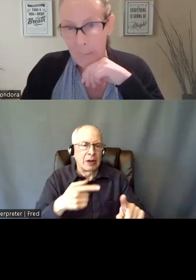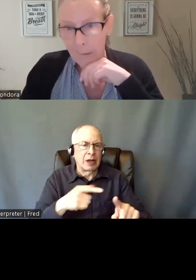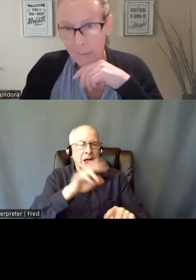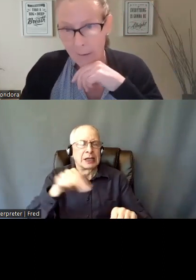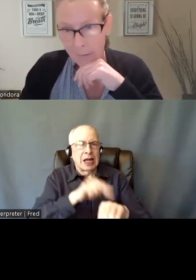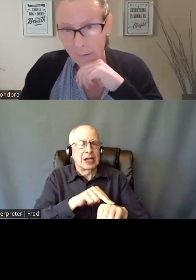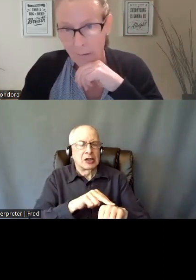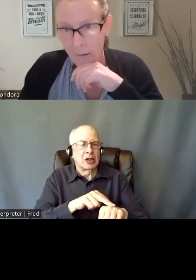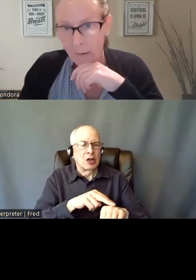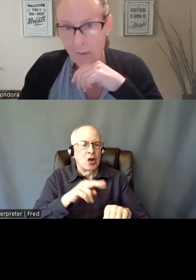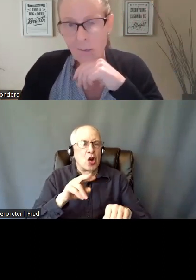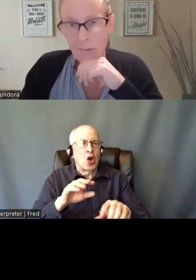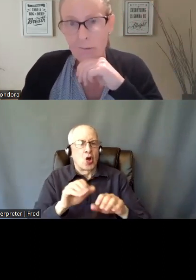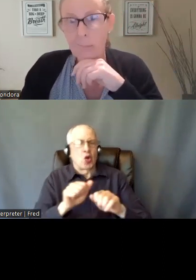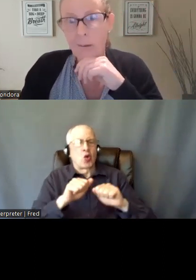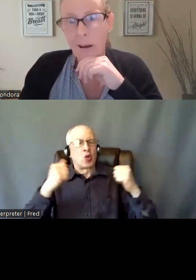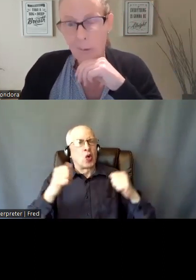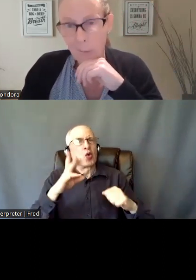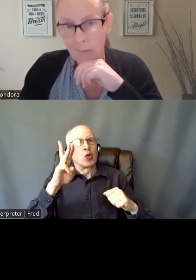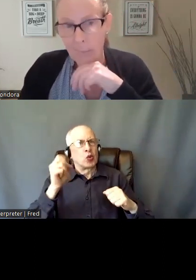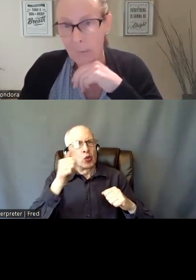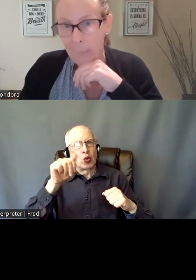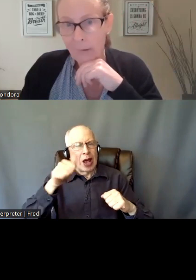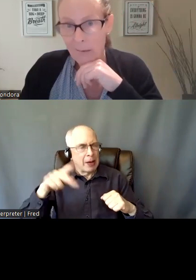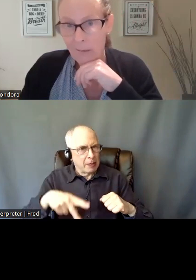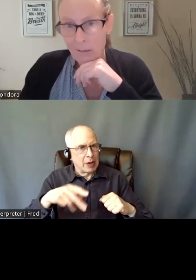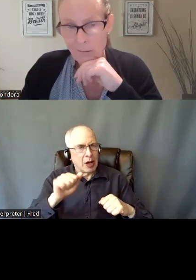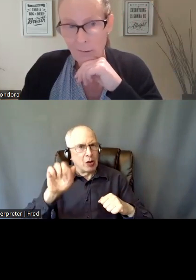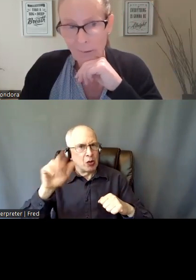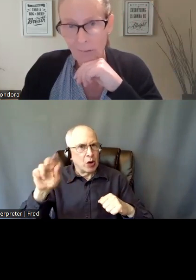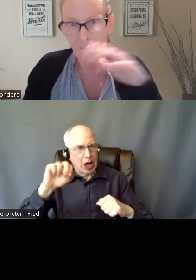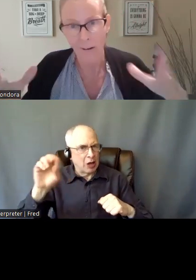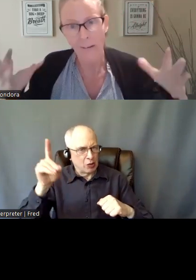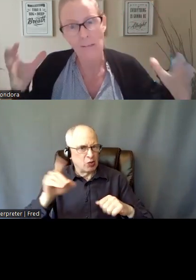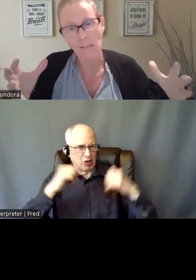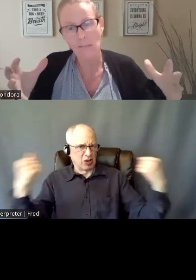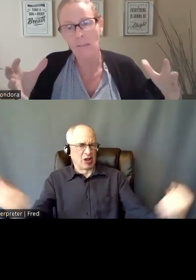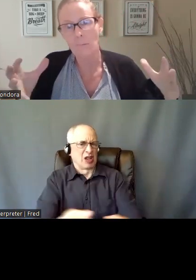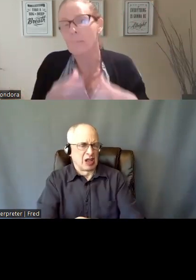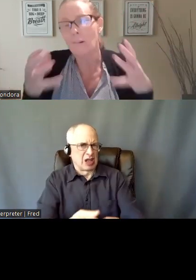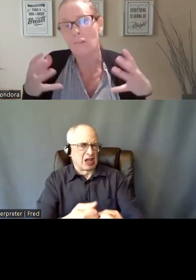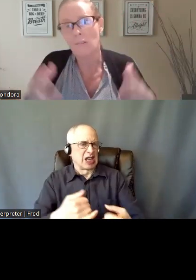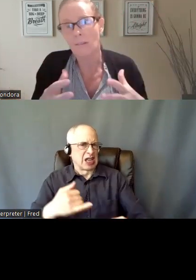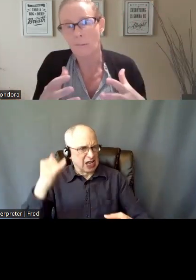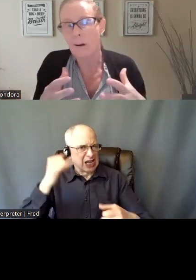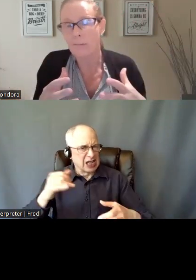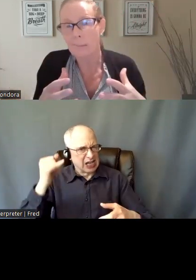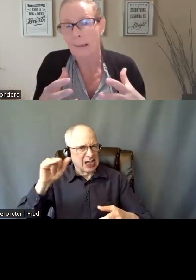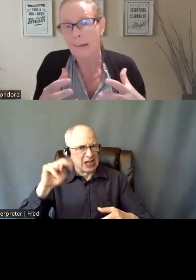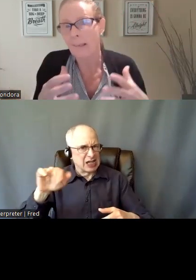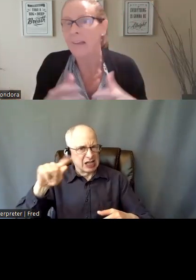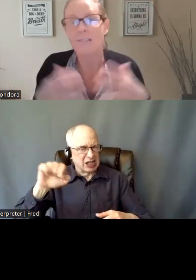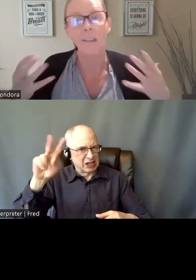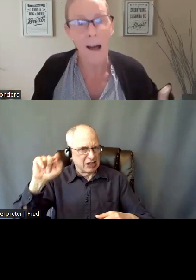National Wraparound Initiative from Youth and Family Wraparound Services, is very consistent with person-centered